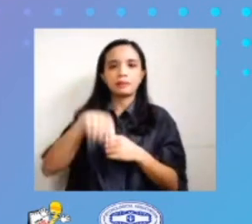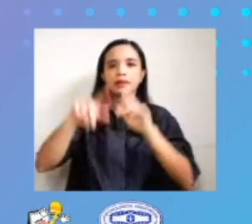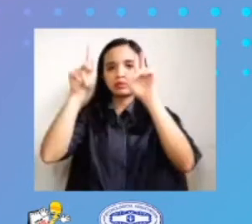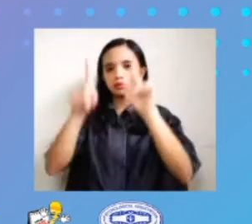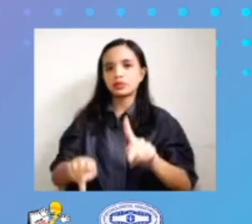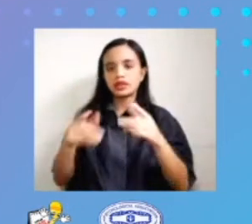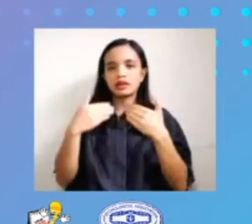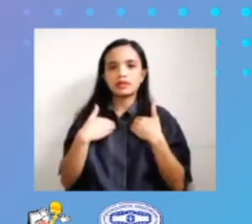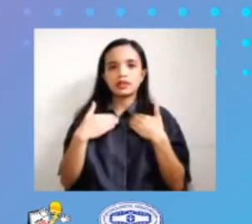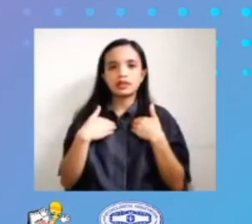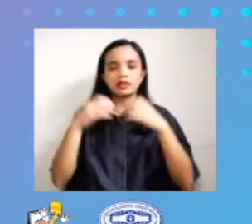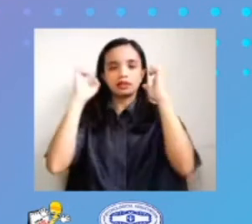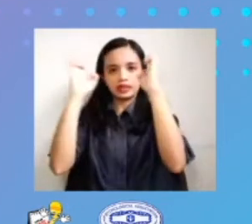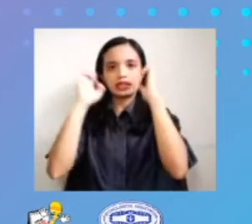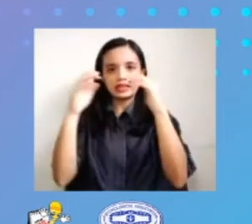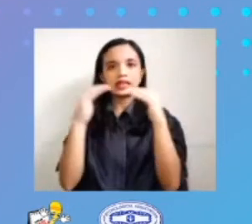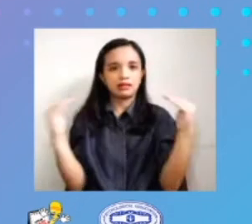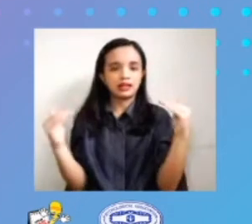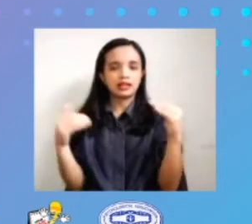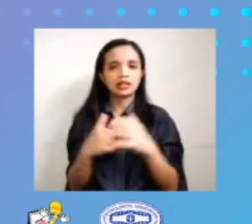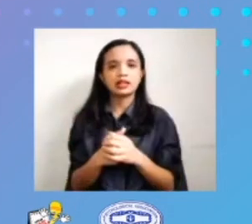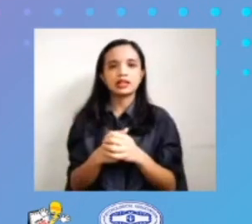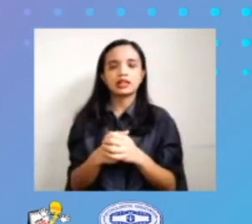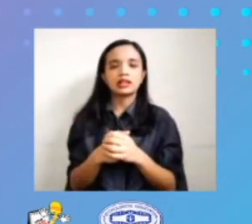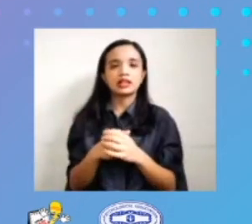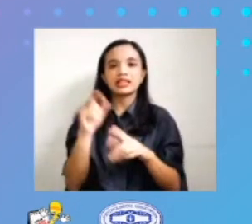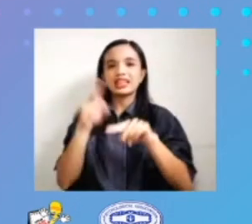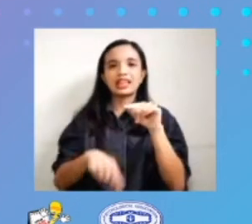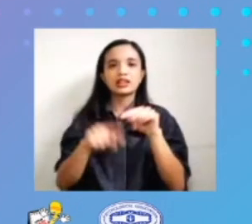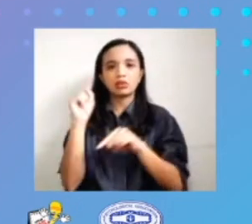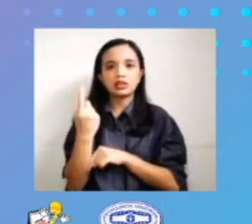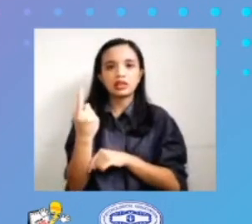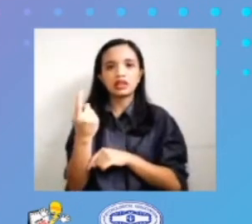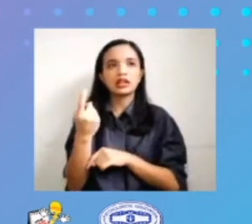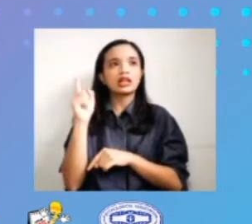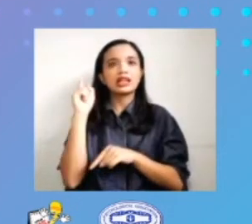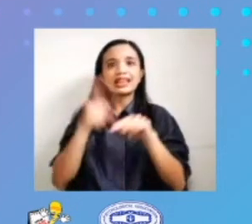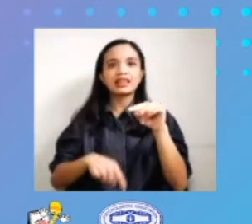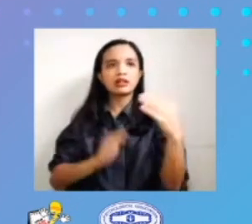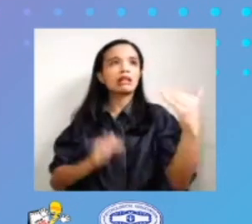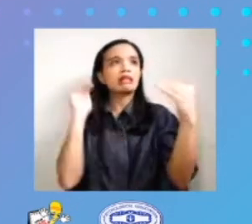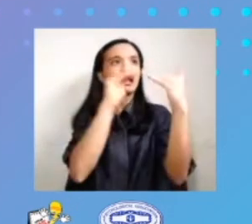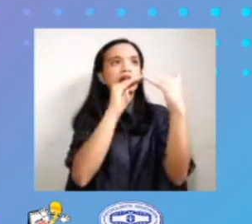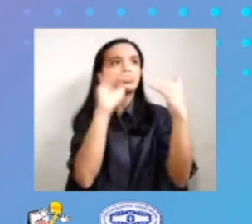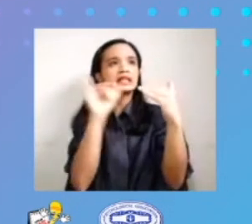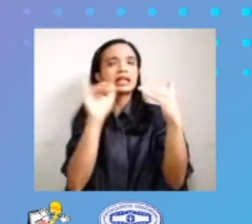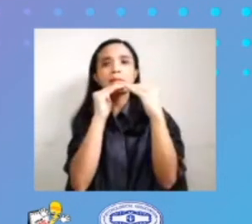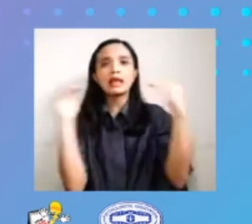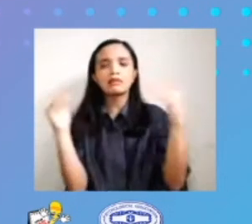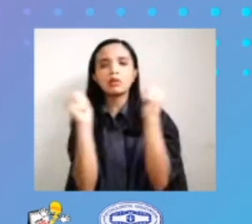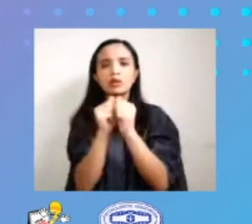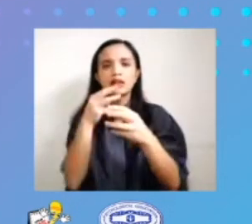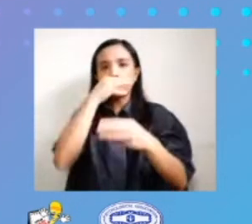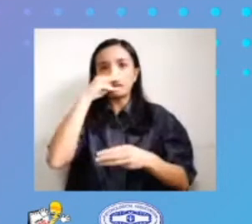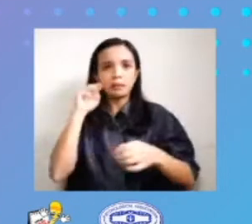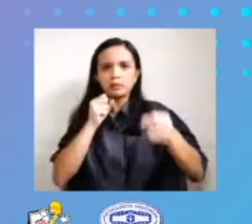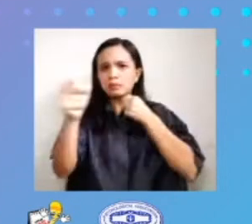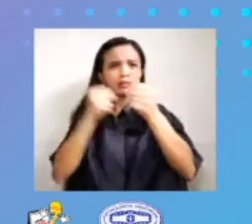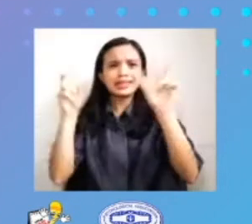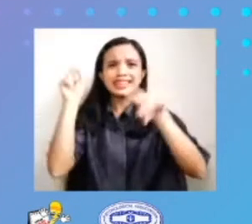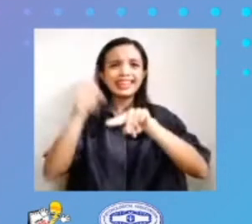your lower back. It's good for your heart, diba? You burn calories along the way. Hindi siya high intensity sa